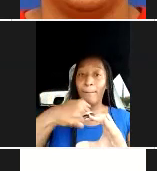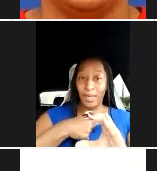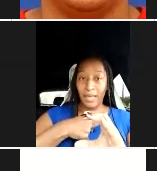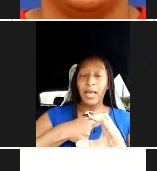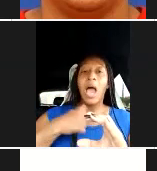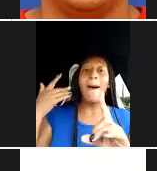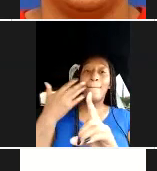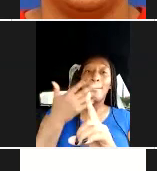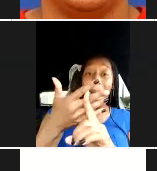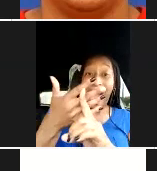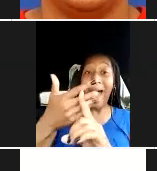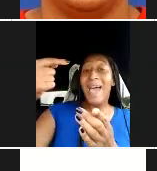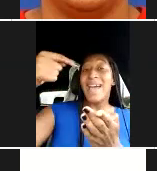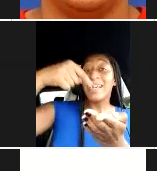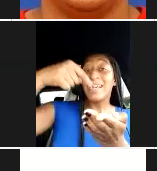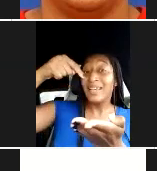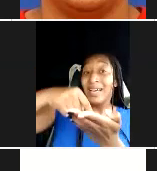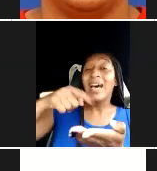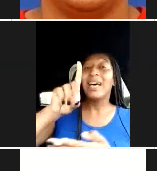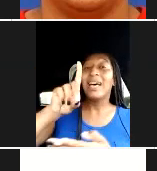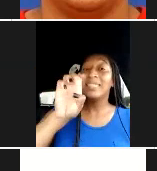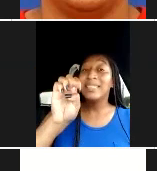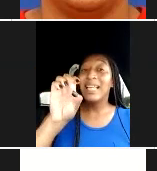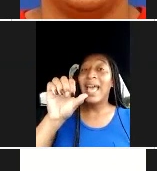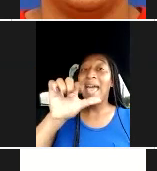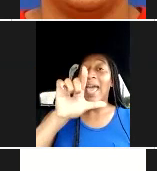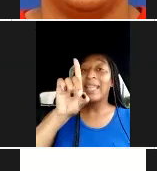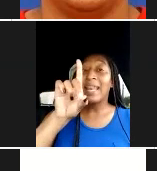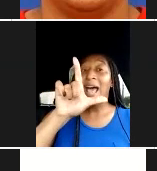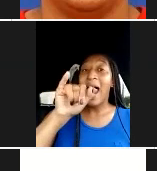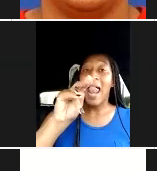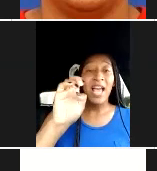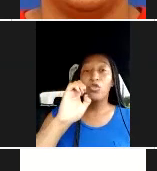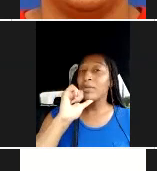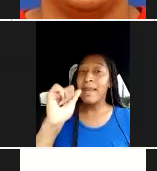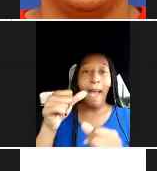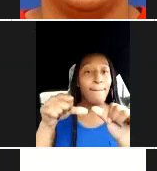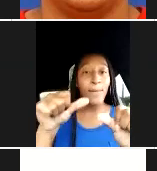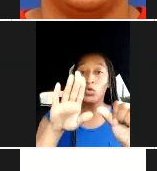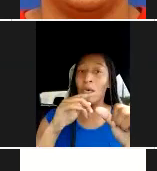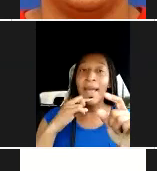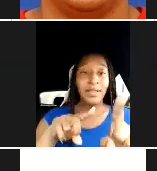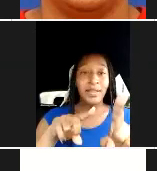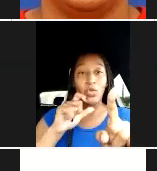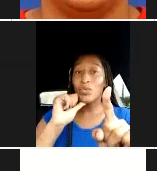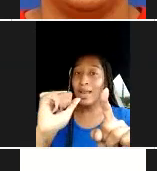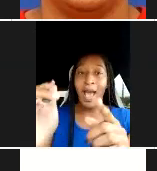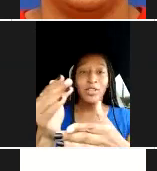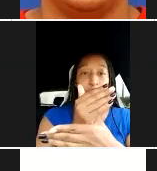your answers with anyone else but me. Are there any questions on the final